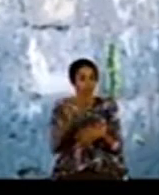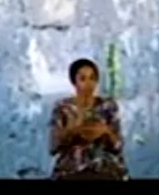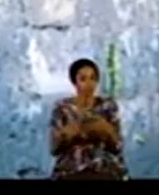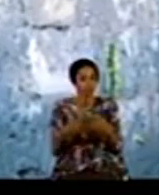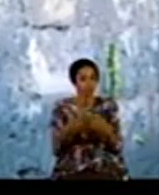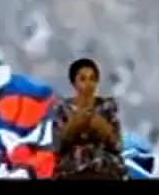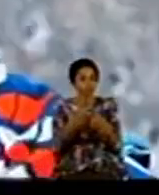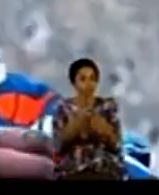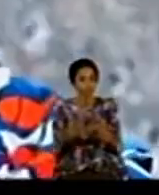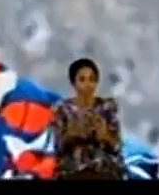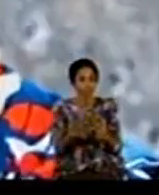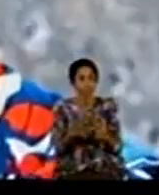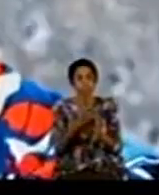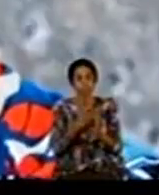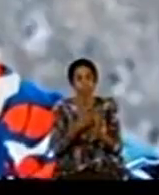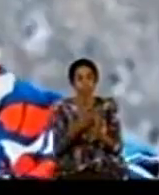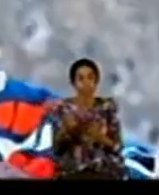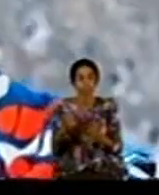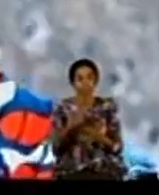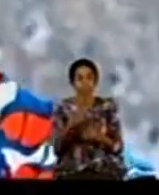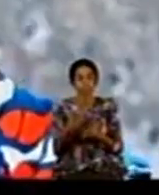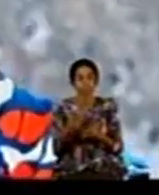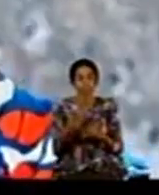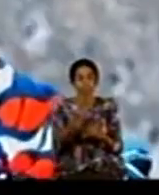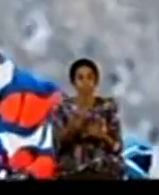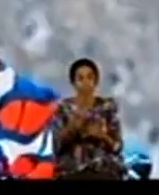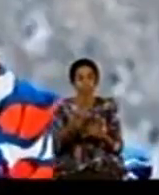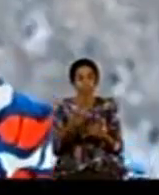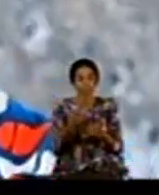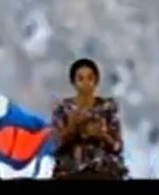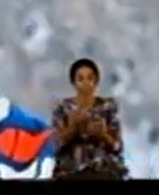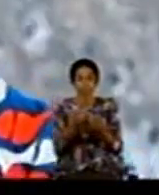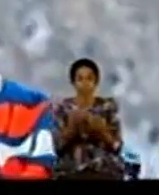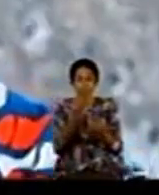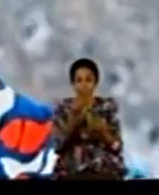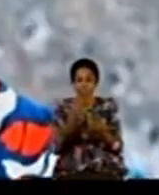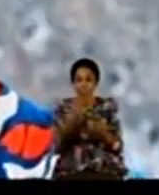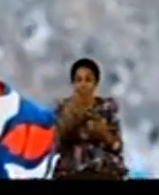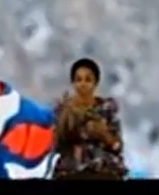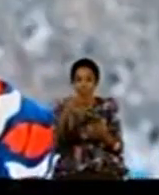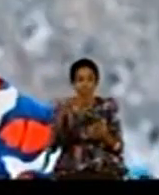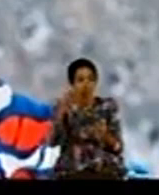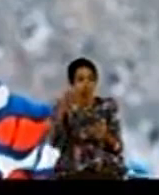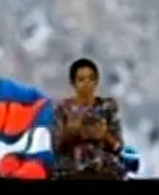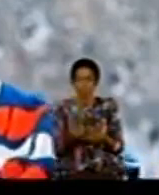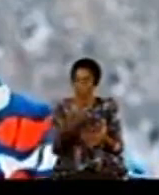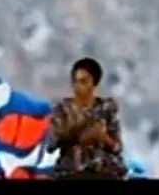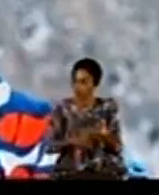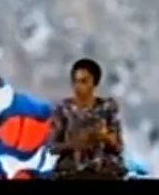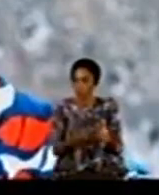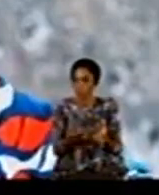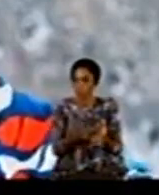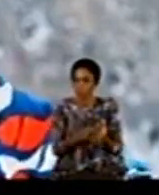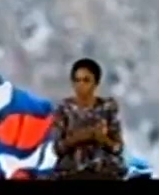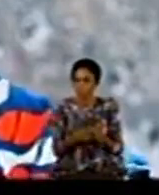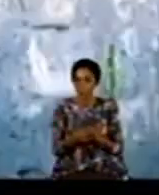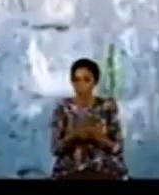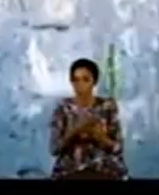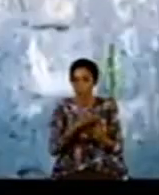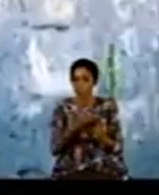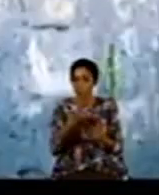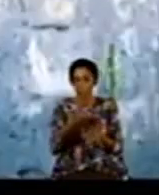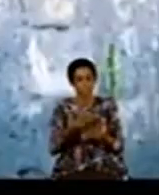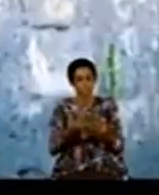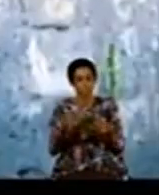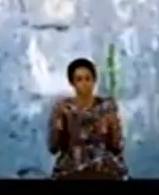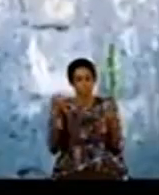my finger was itching. I told my sister, said, then what's going on? I said, I don't also understand. When